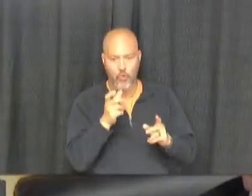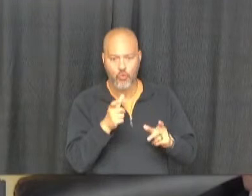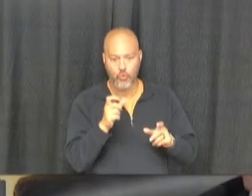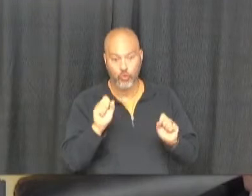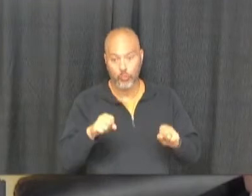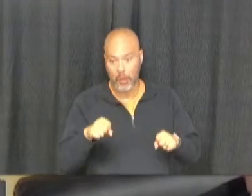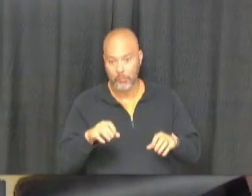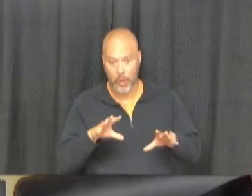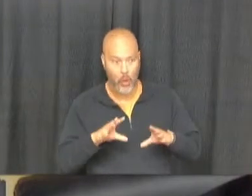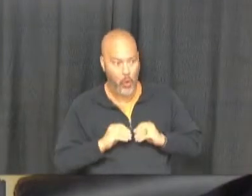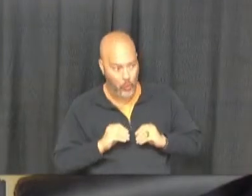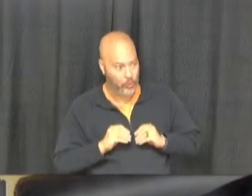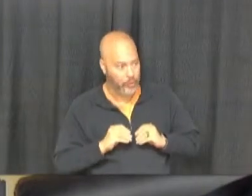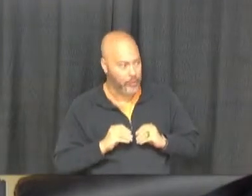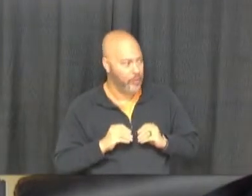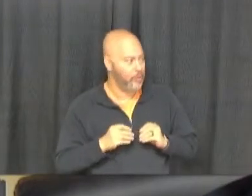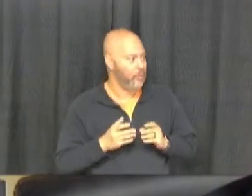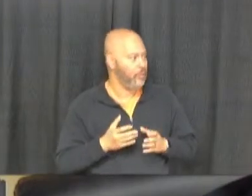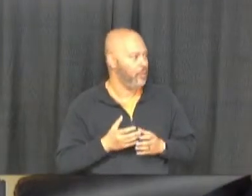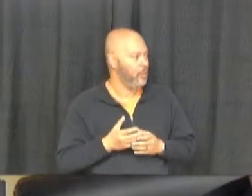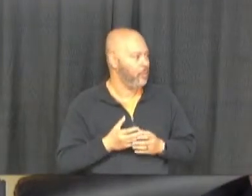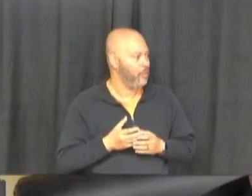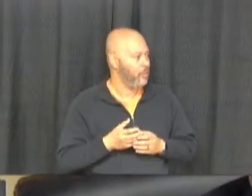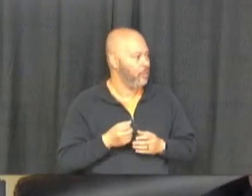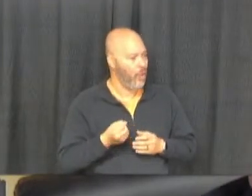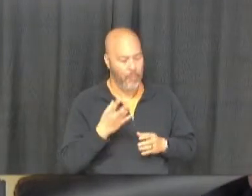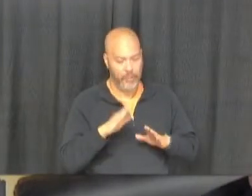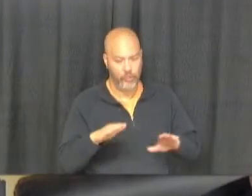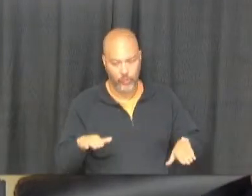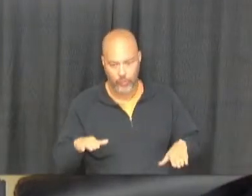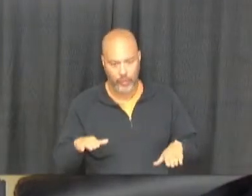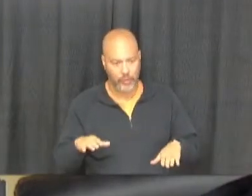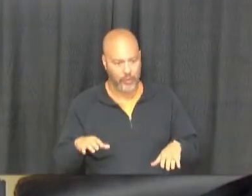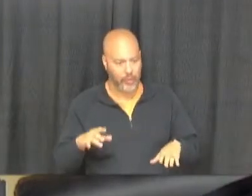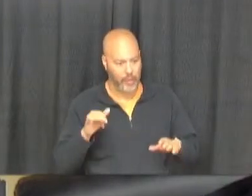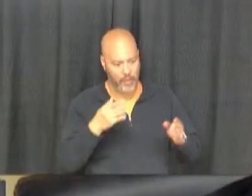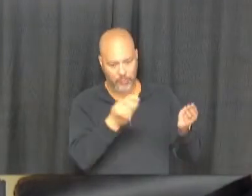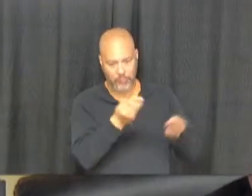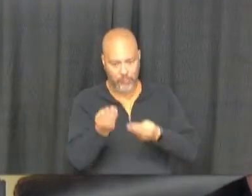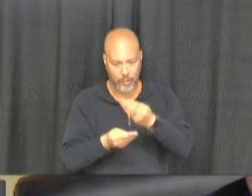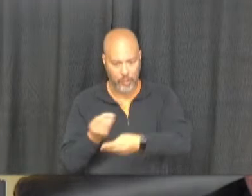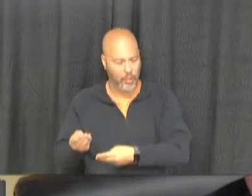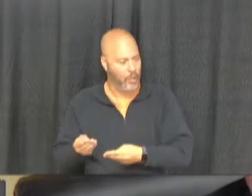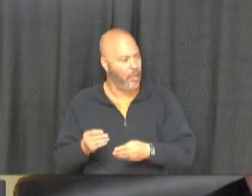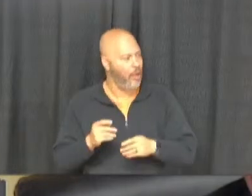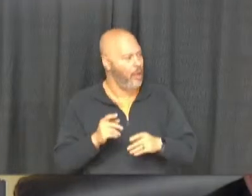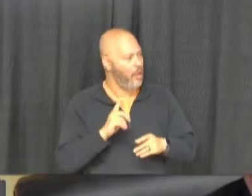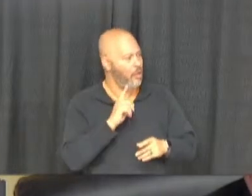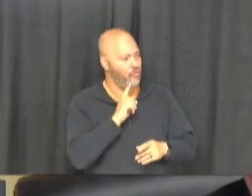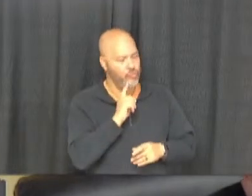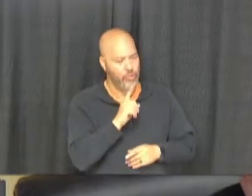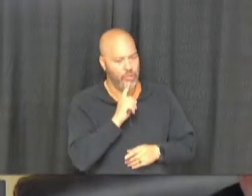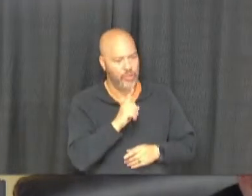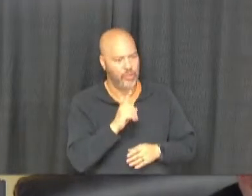that can claim the property or how many children that's been passed down. It's really